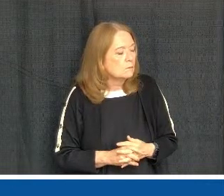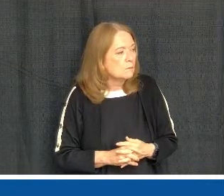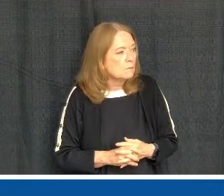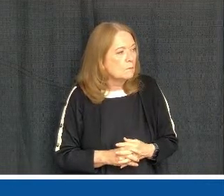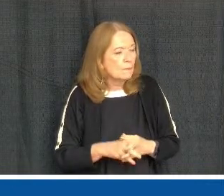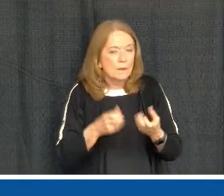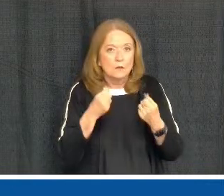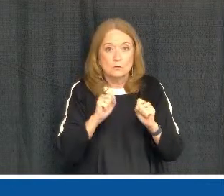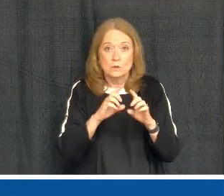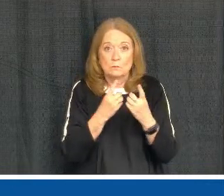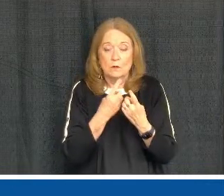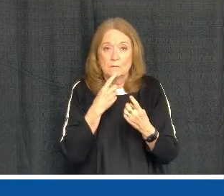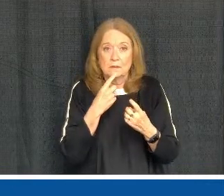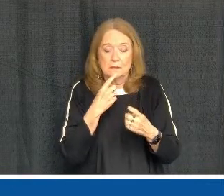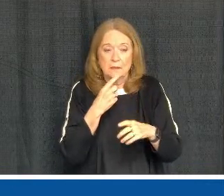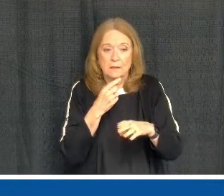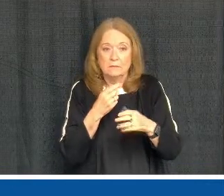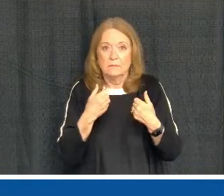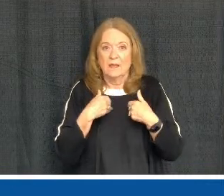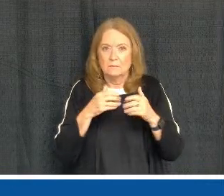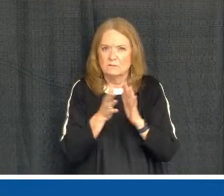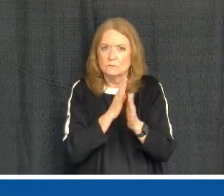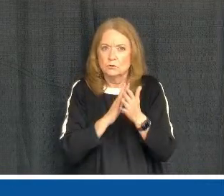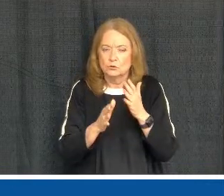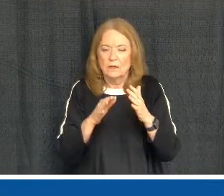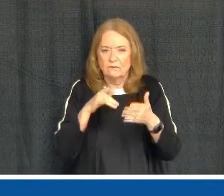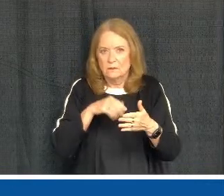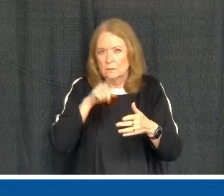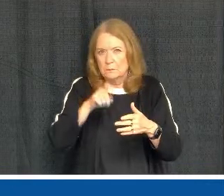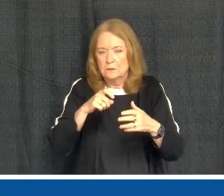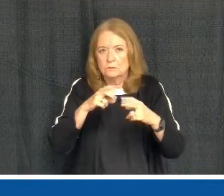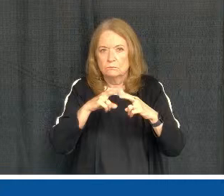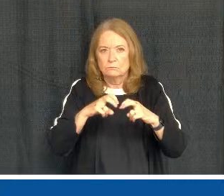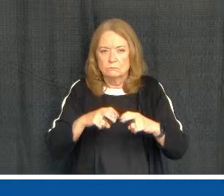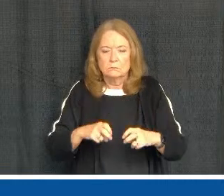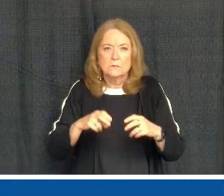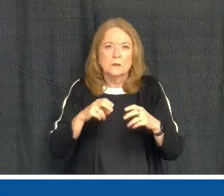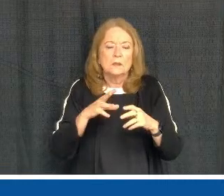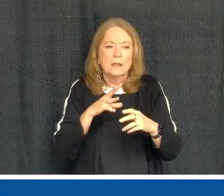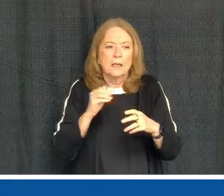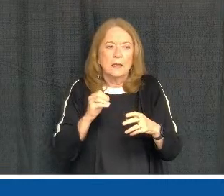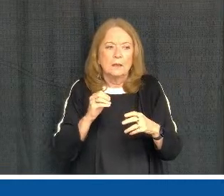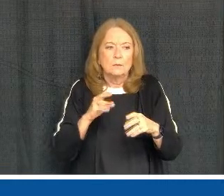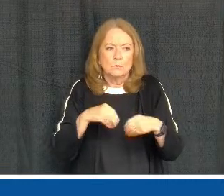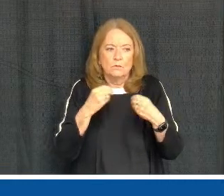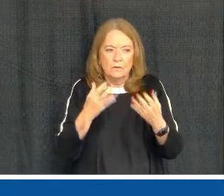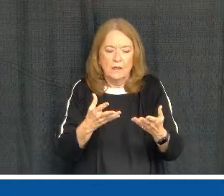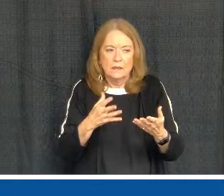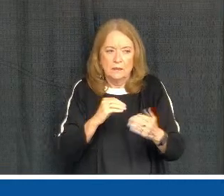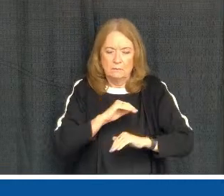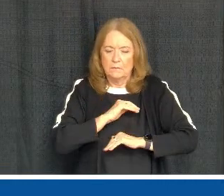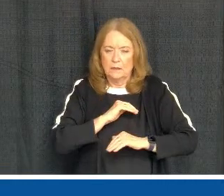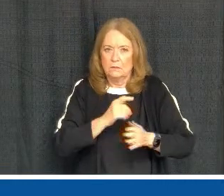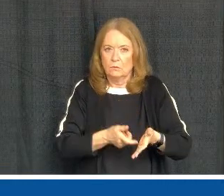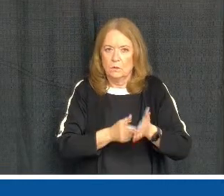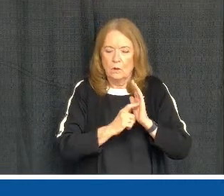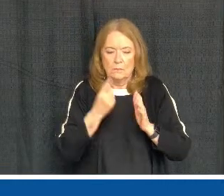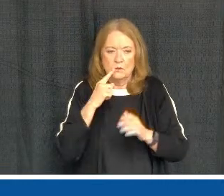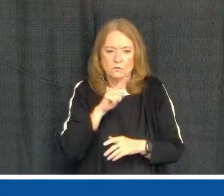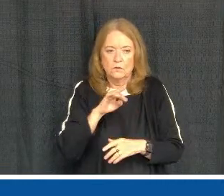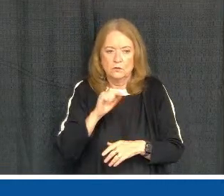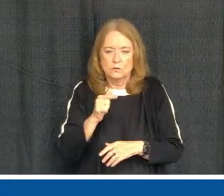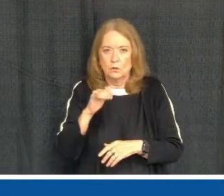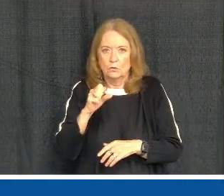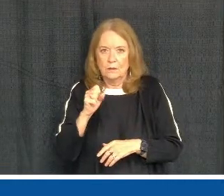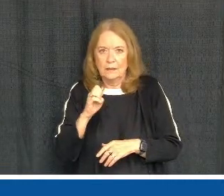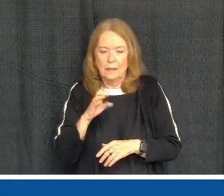Street department said an updated traffic study was required and the assessment was provided and meets the assessment for revisions to the zoning case, and